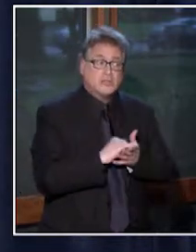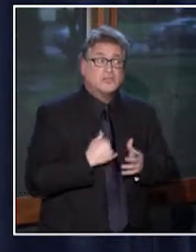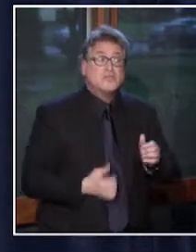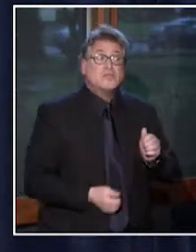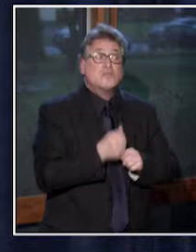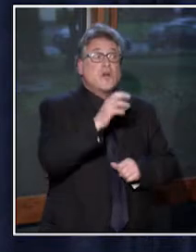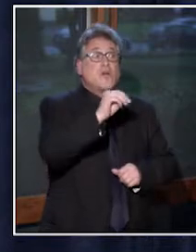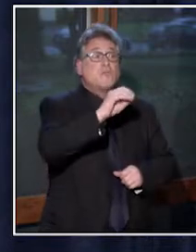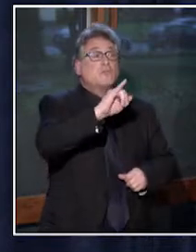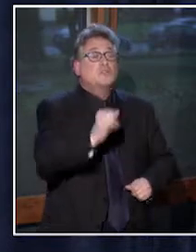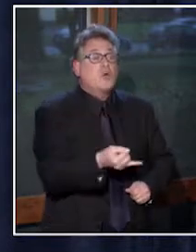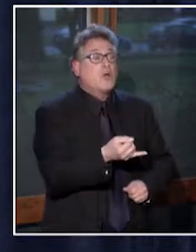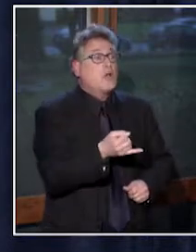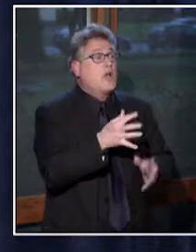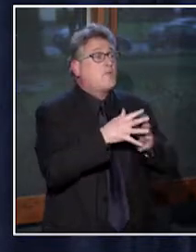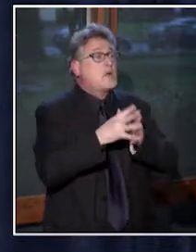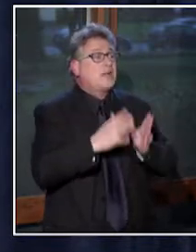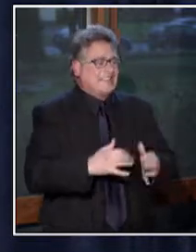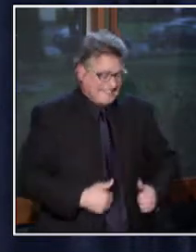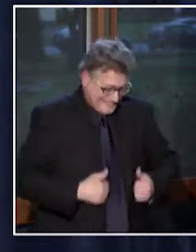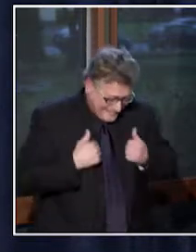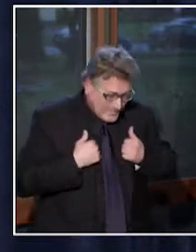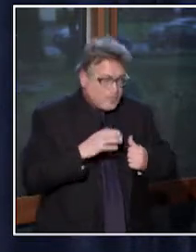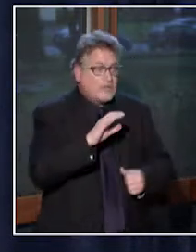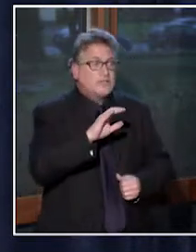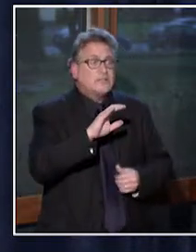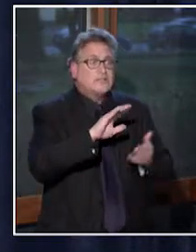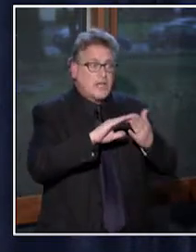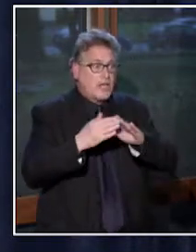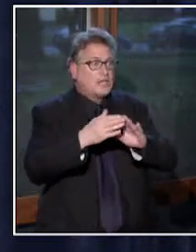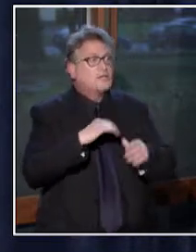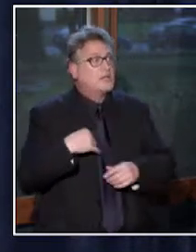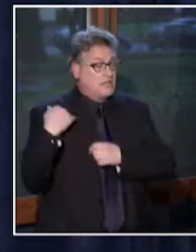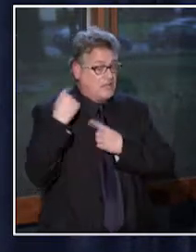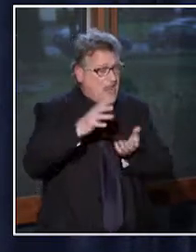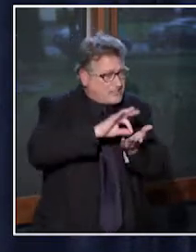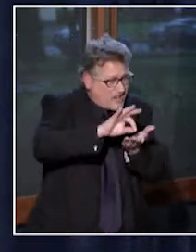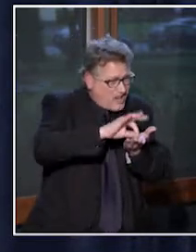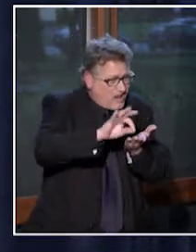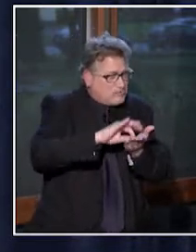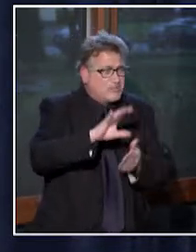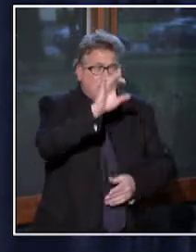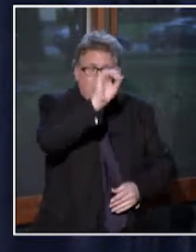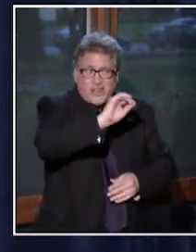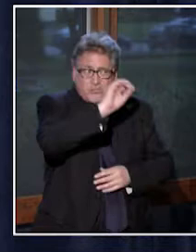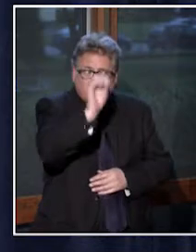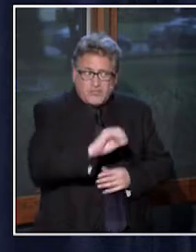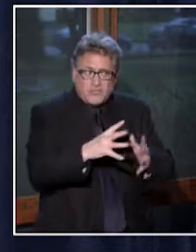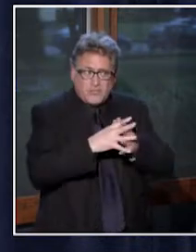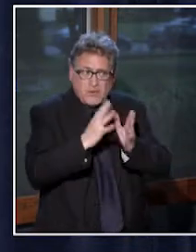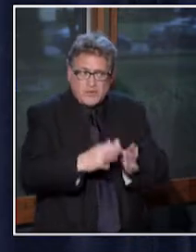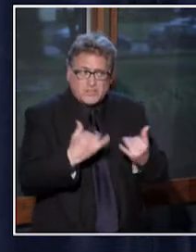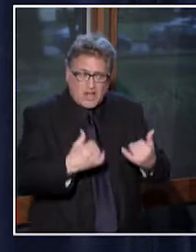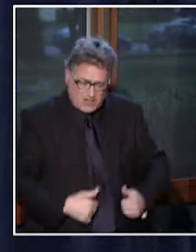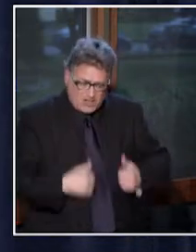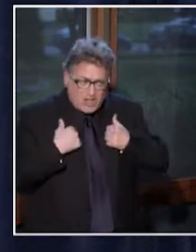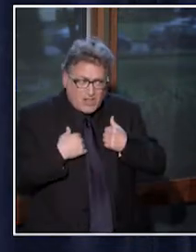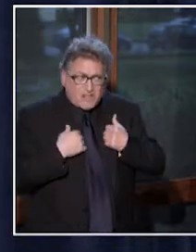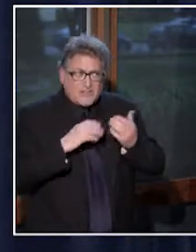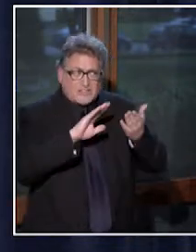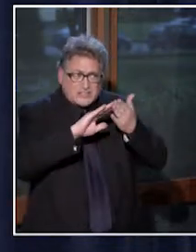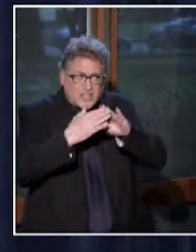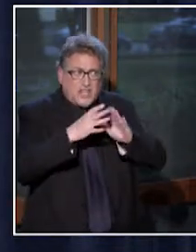of Americans live in cities. According to the last census, 80% of Americans now live in